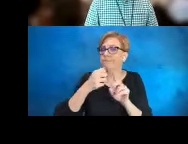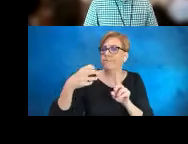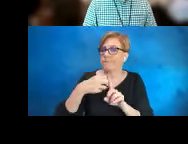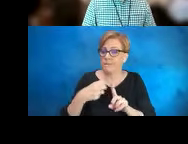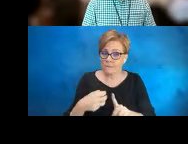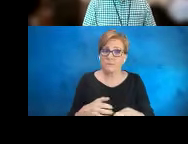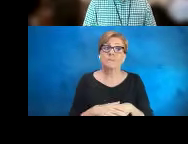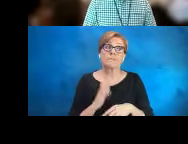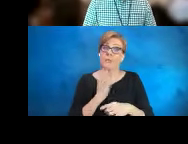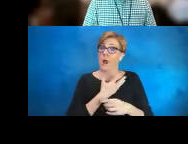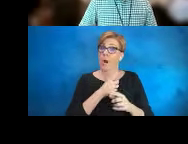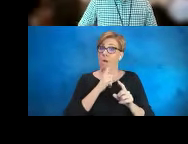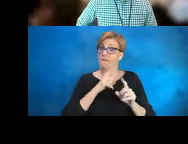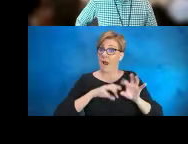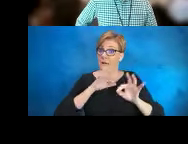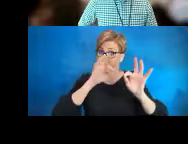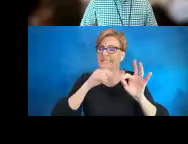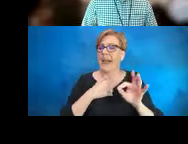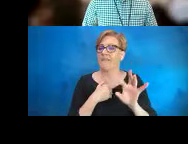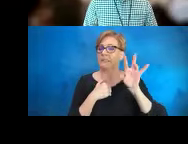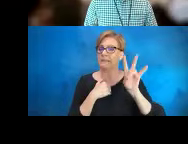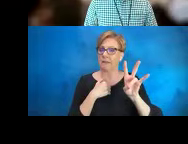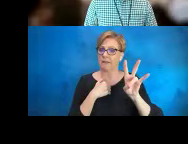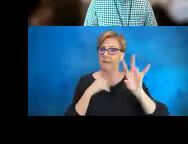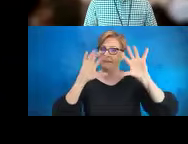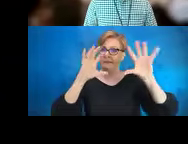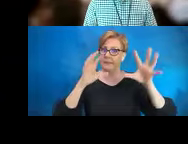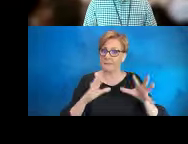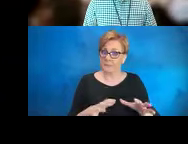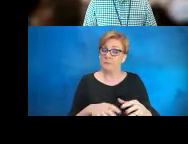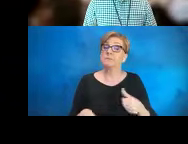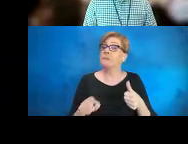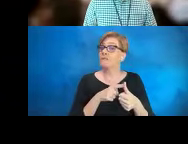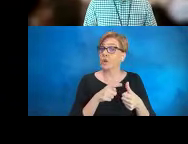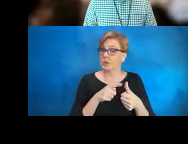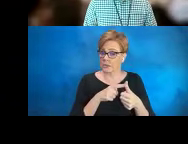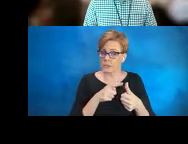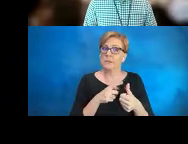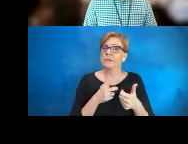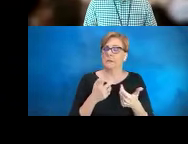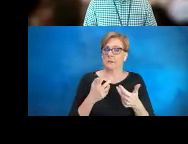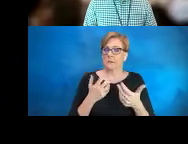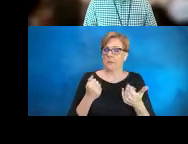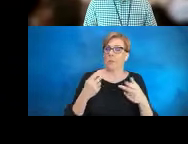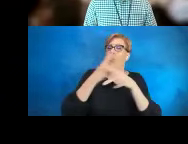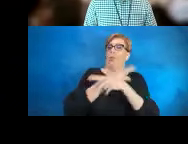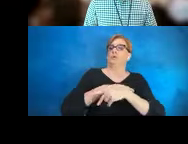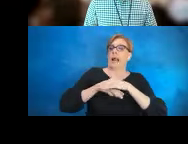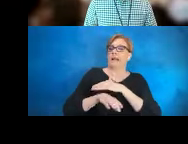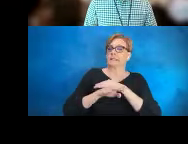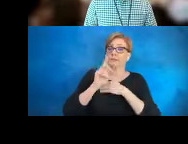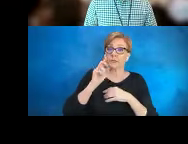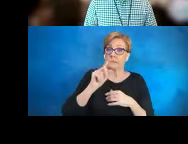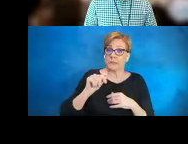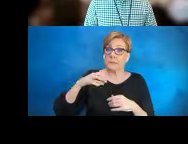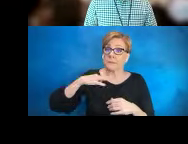our findings into 7 main themes. The first theme was worsening access to disability benefits.